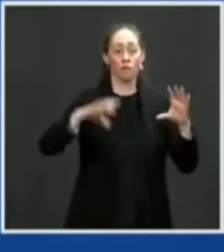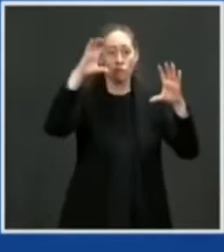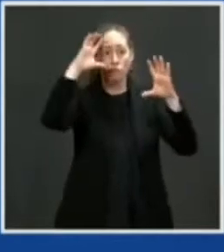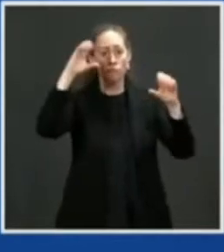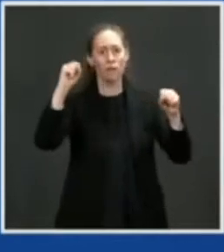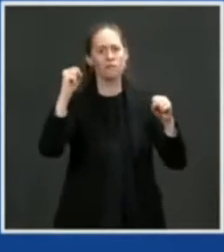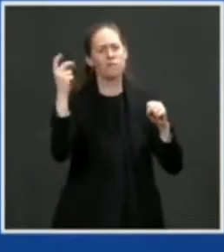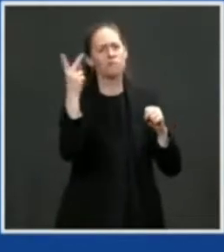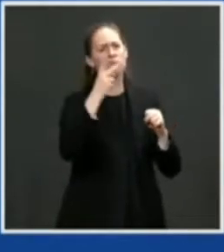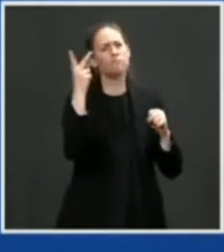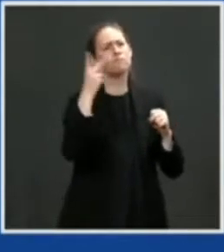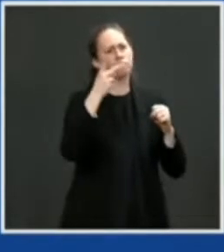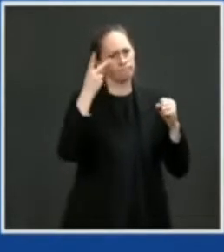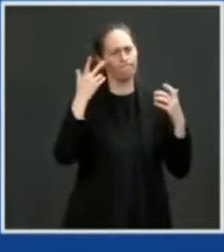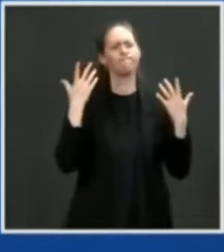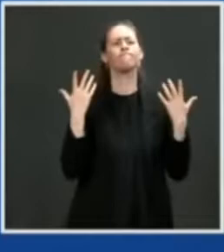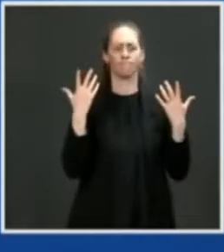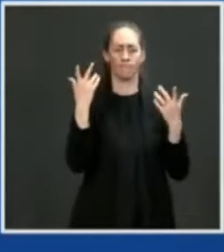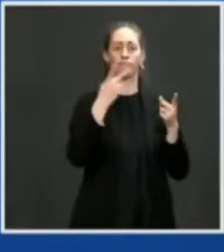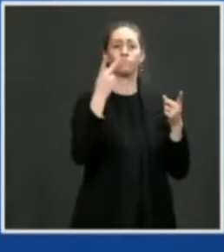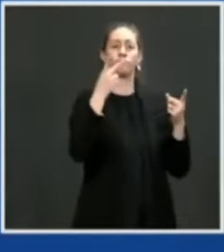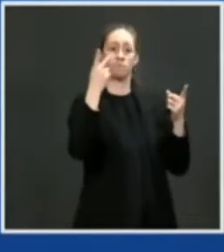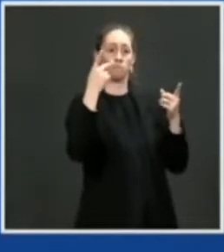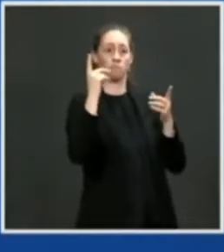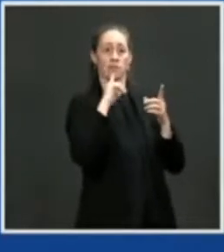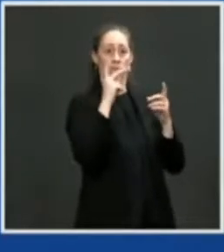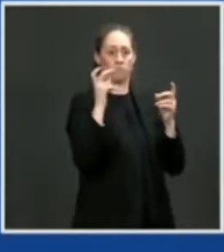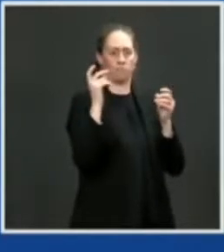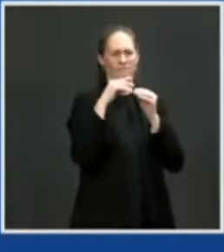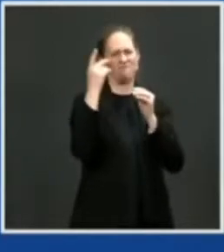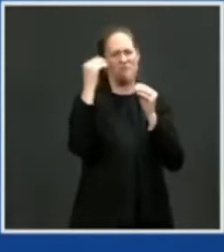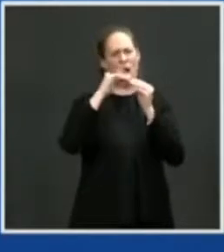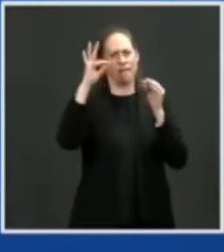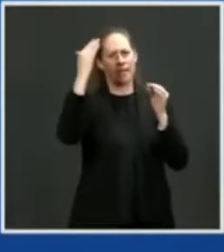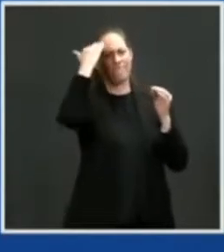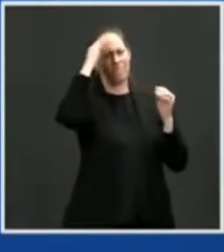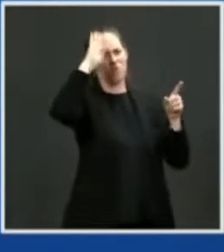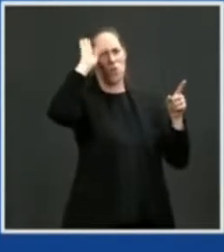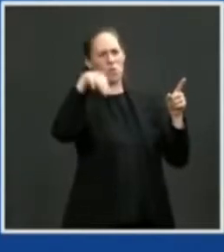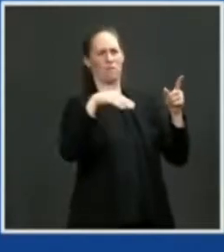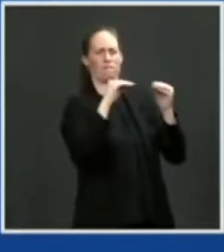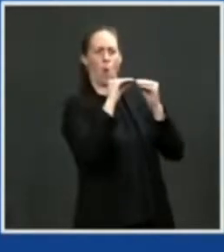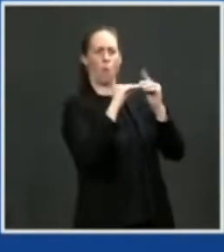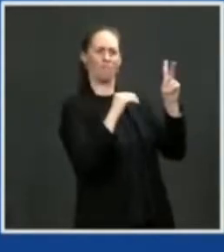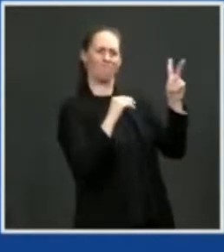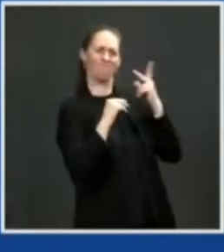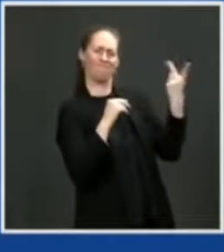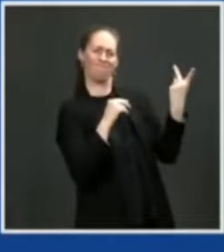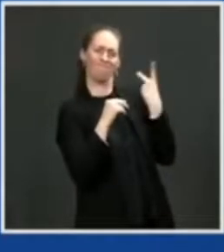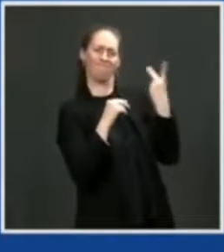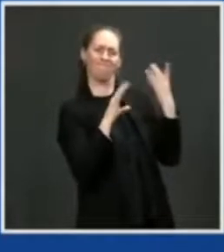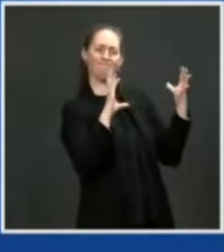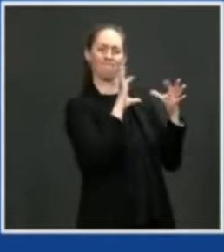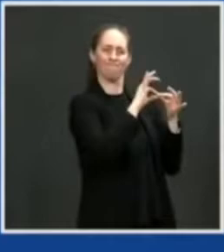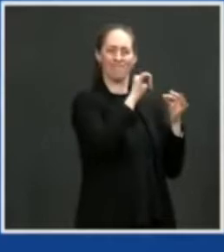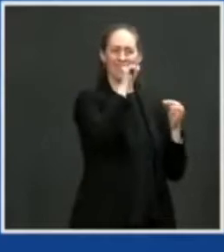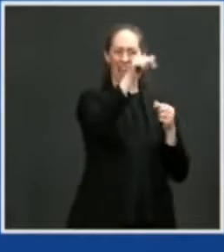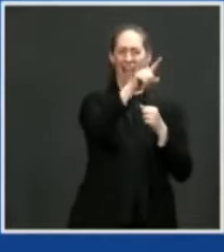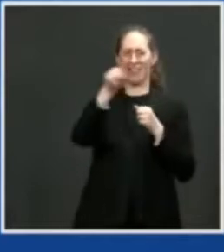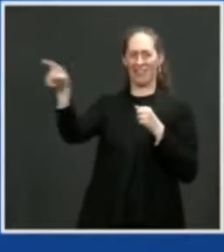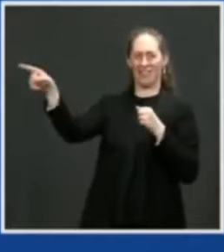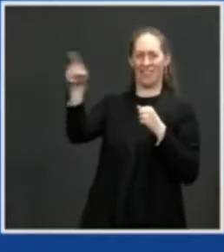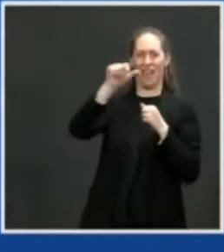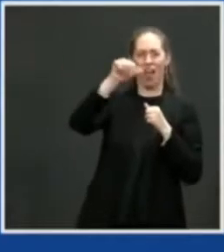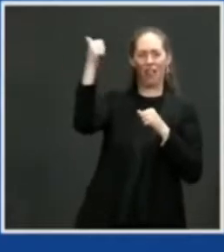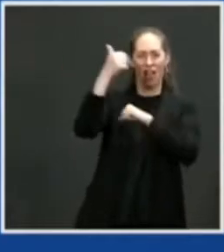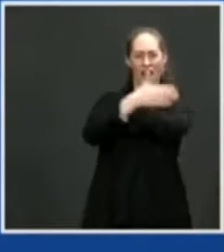could get to know one another. We had Which is to. inappropriate for the President of the United States to spend Shut time up, with the dog. Vice President of another country. I had the Secret He Service